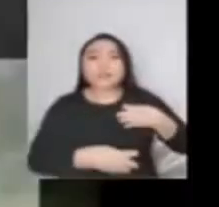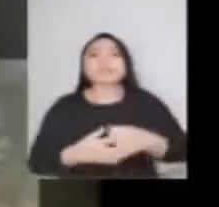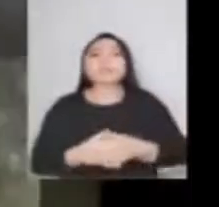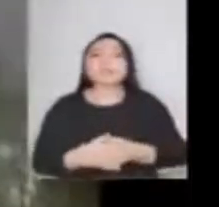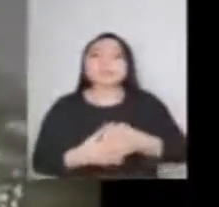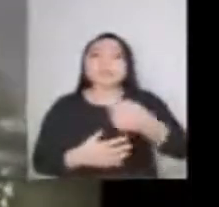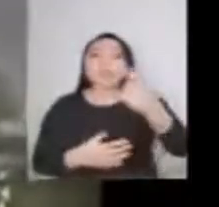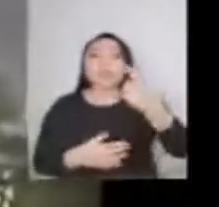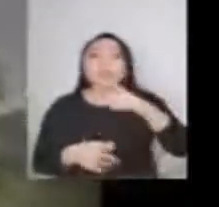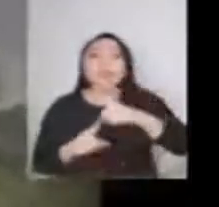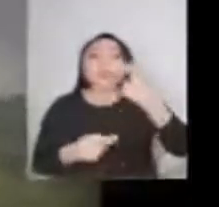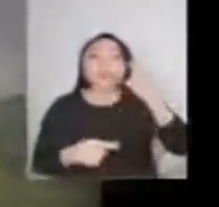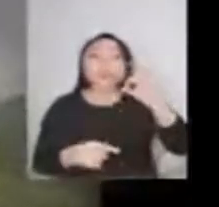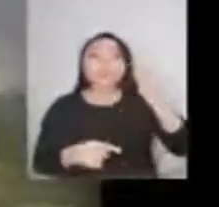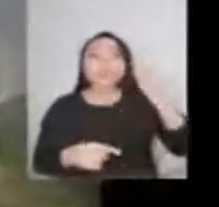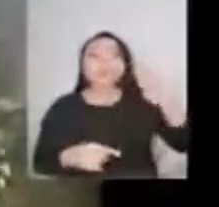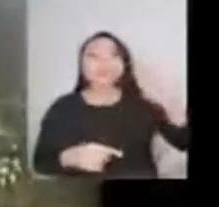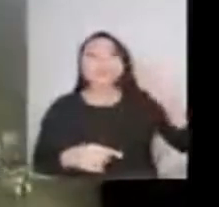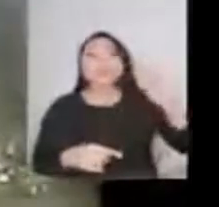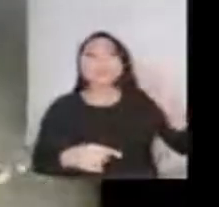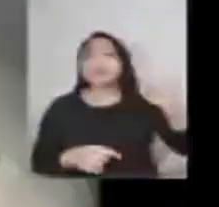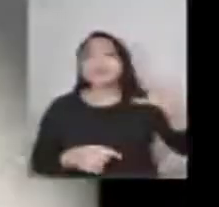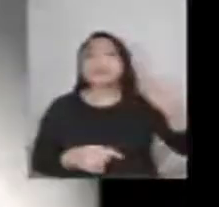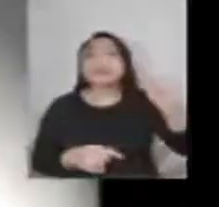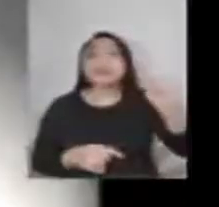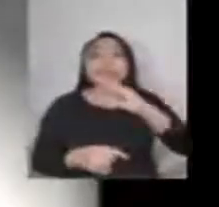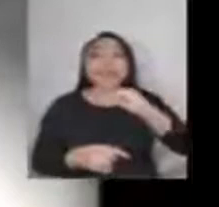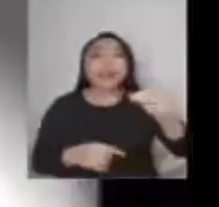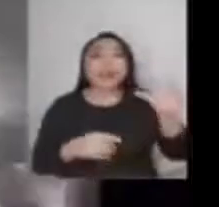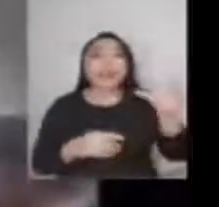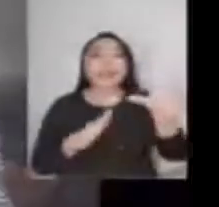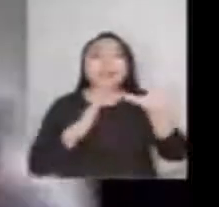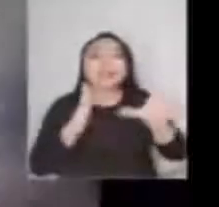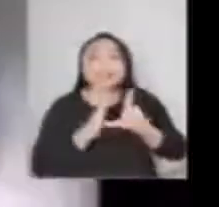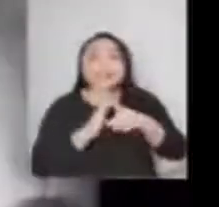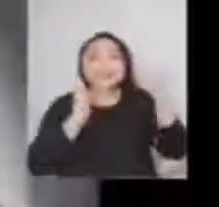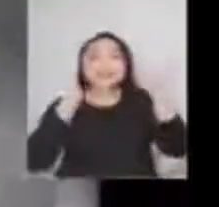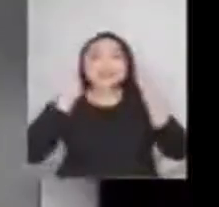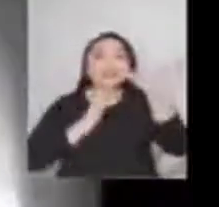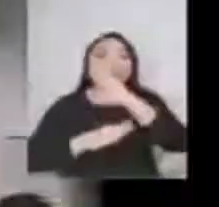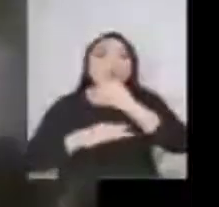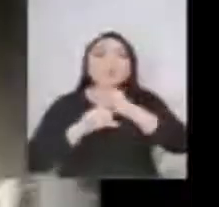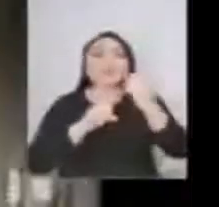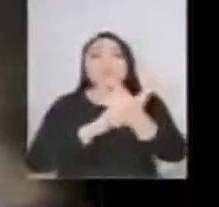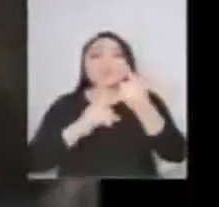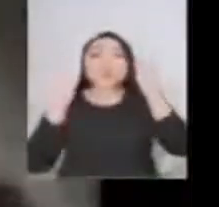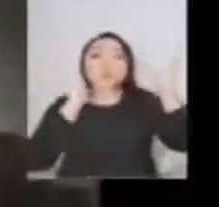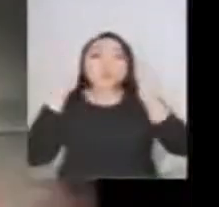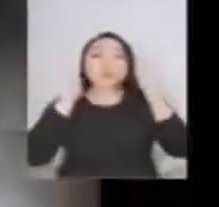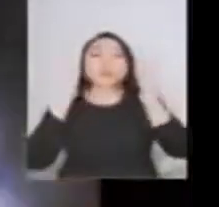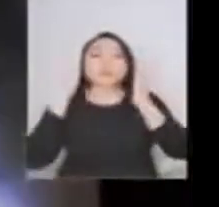conflict, right to non-discrimination in the military, police, and similar services, in sports, and